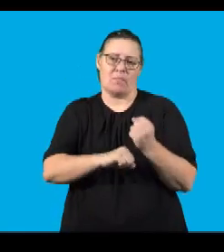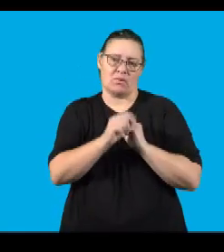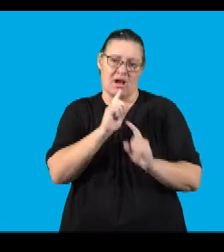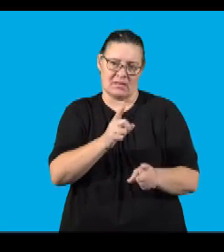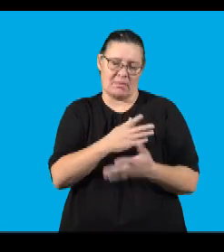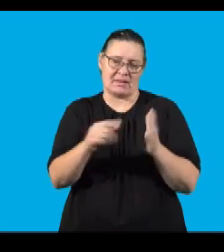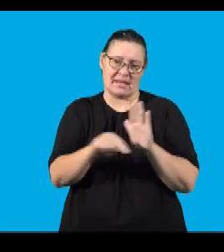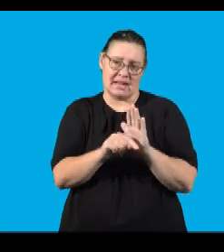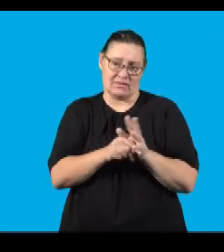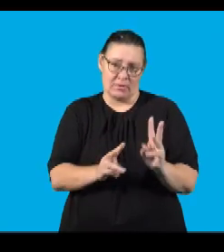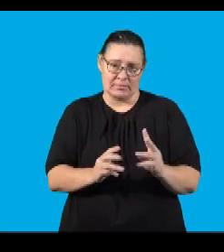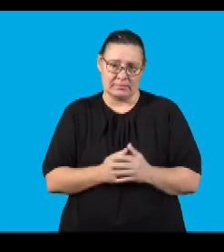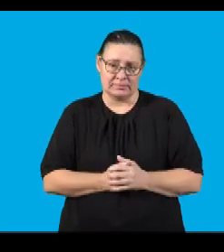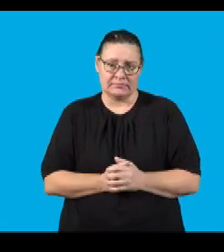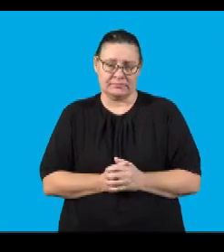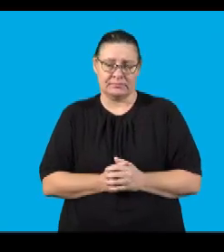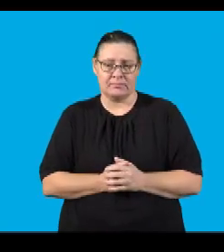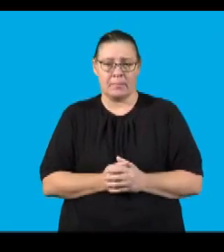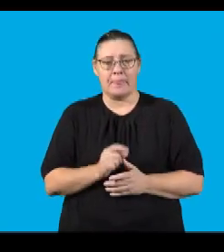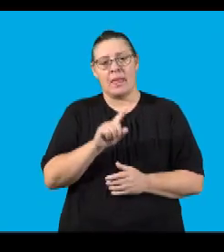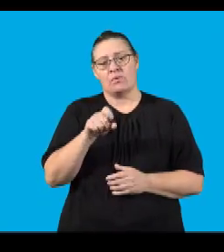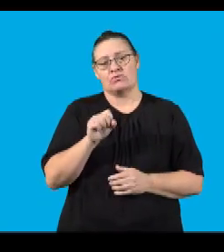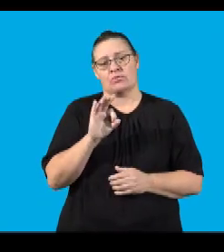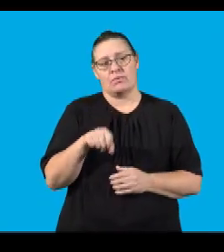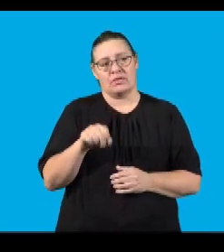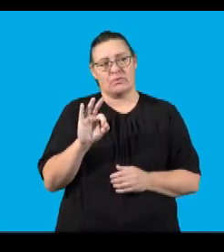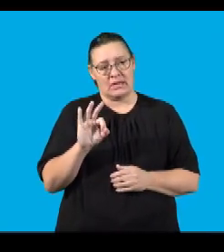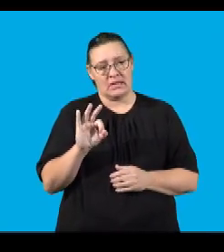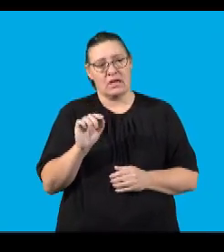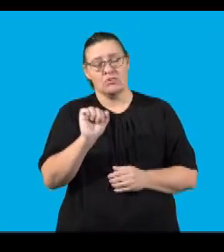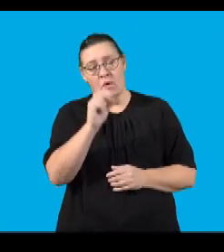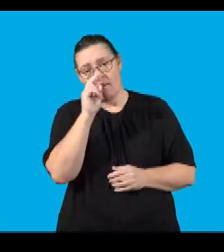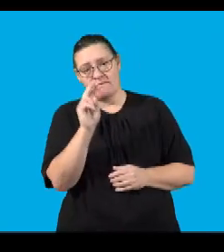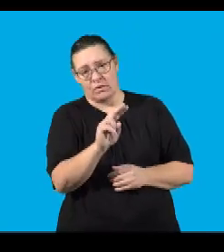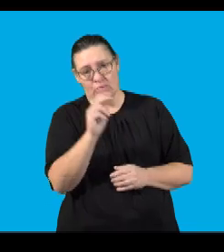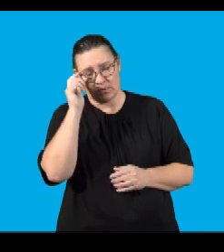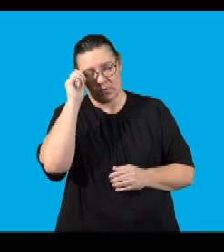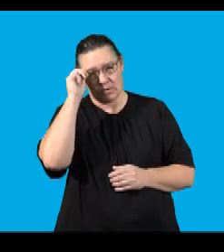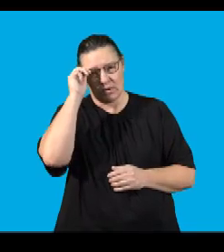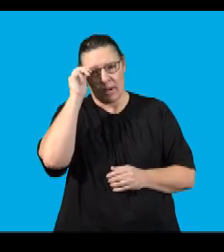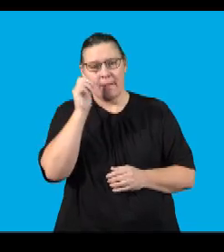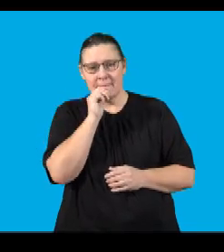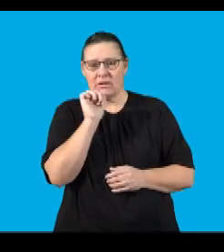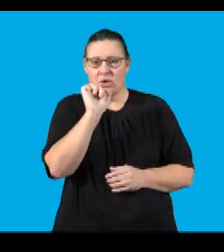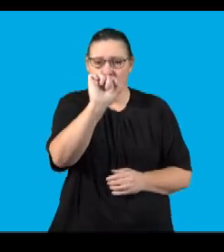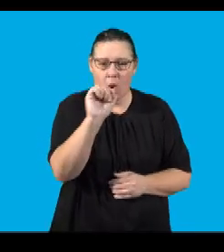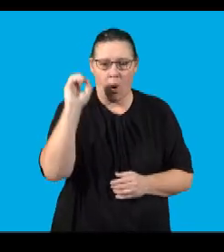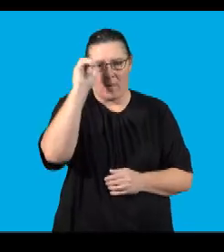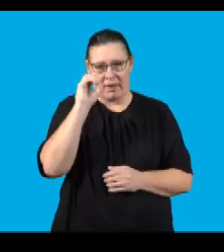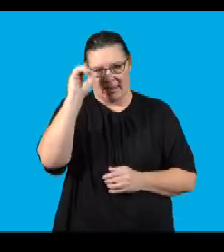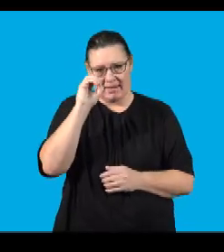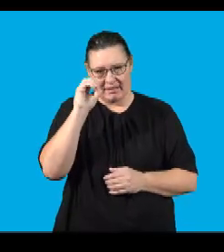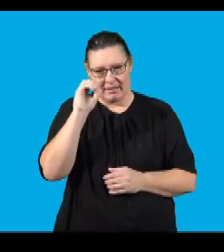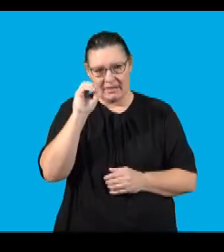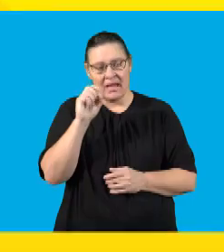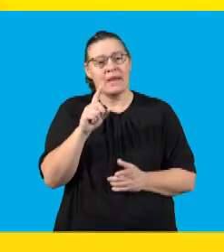just in the negative form. Then question 3.3, in your view. This invites you to give an opinion, but of